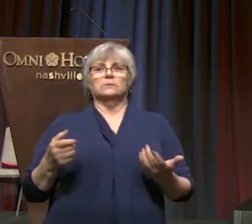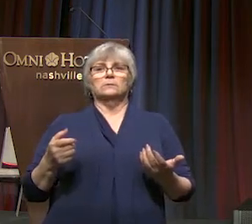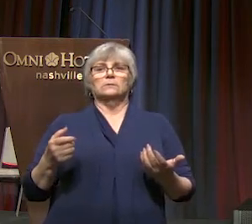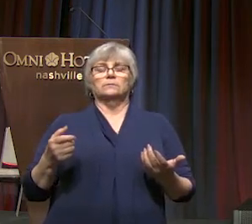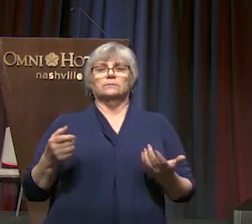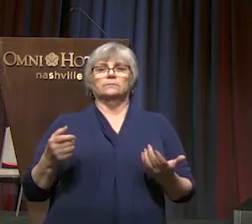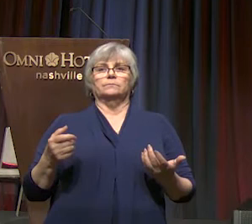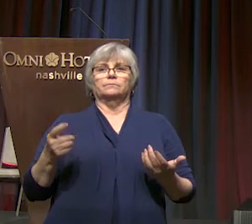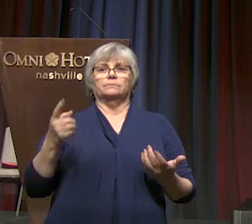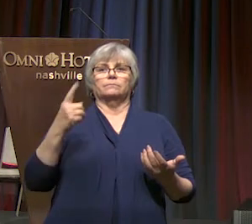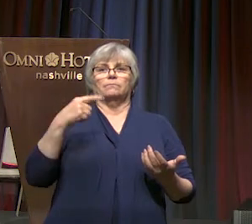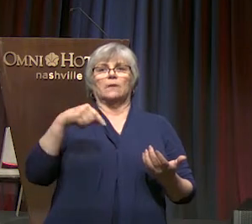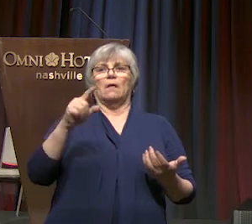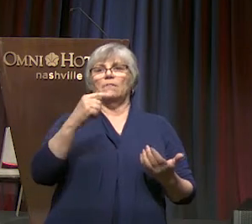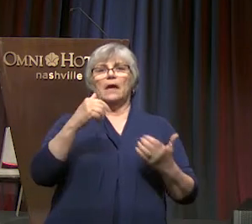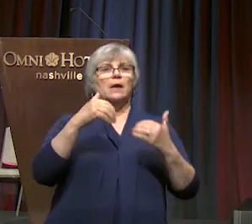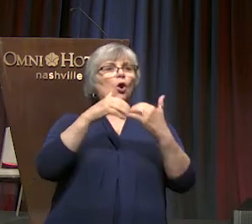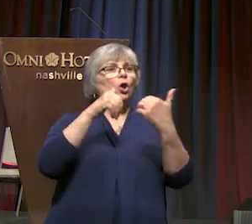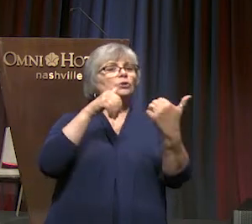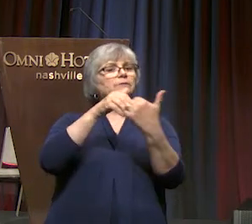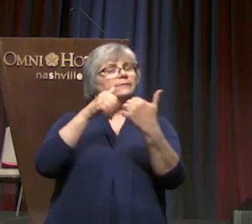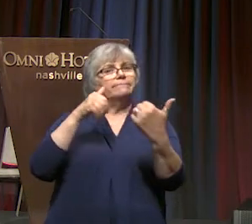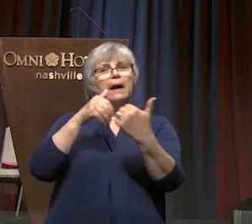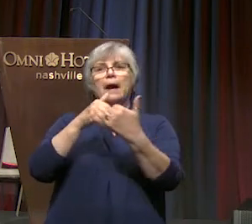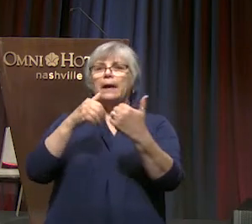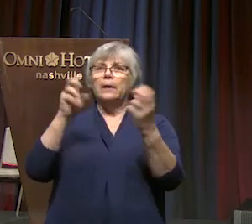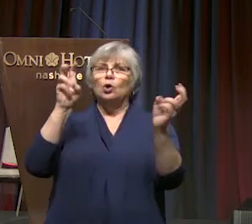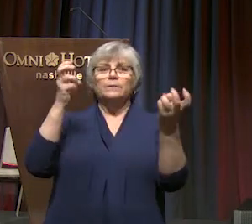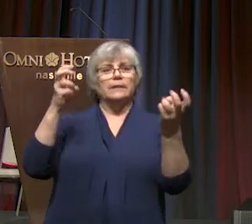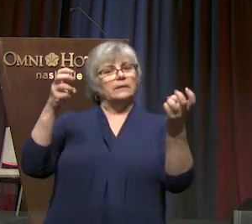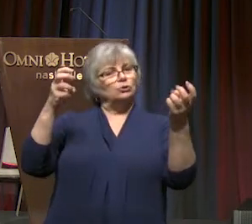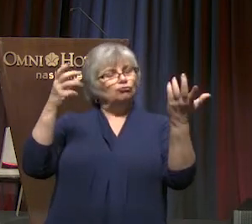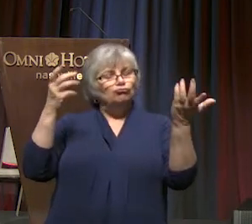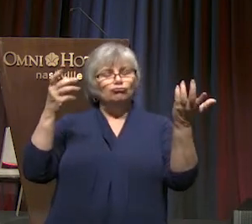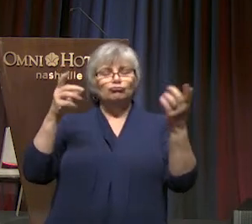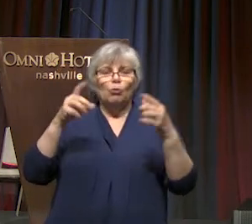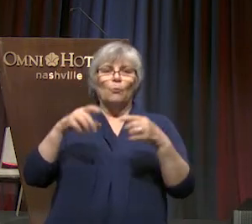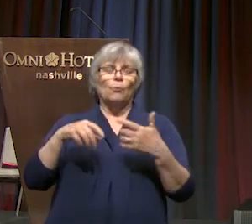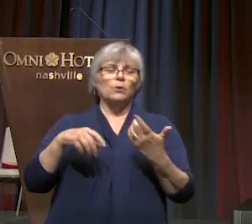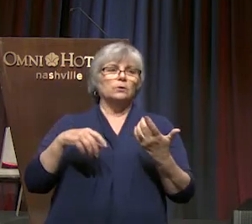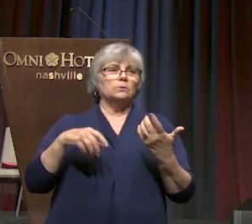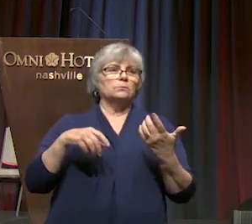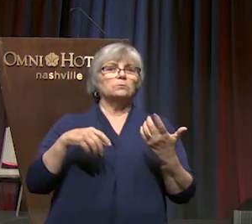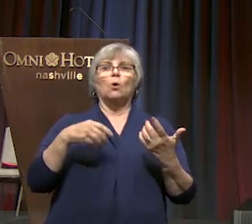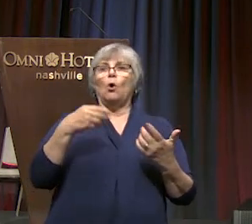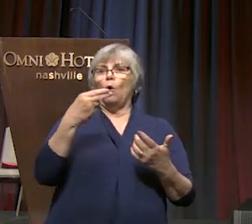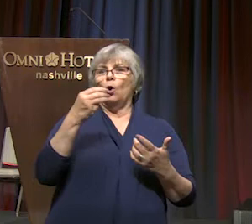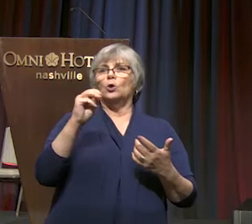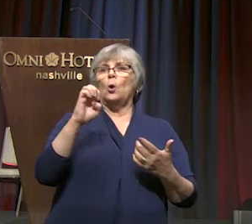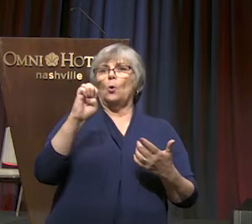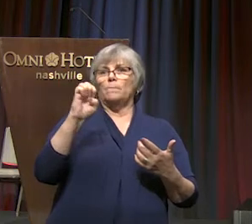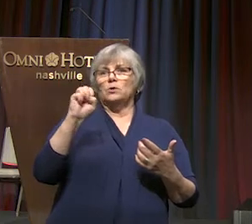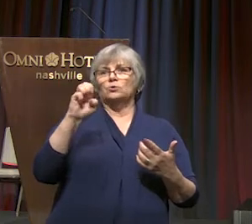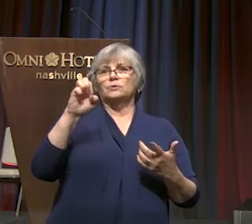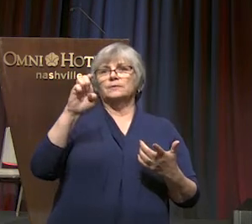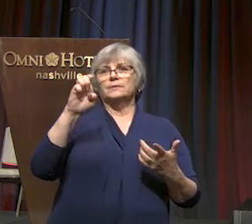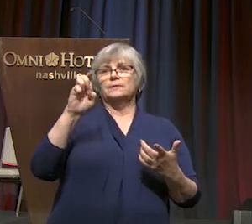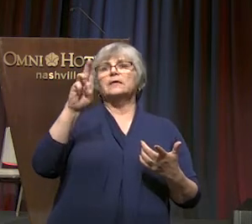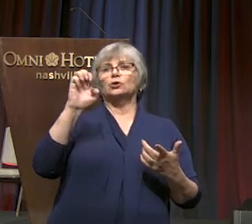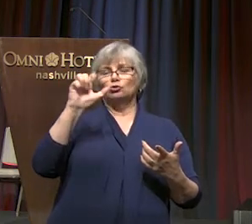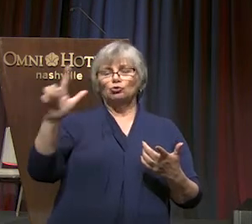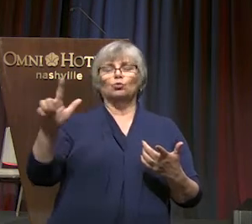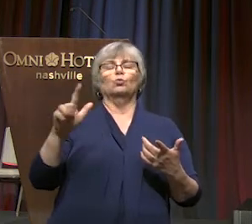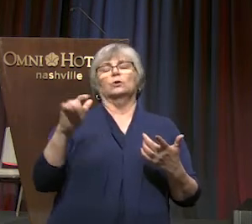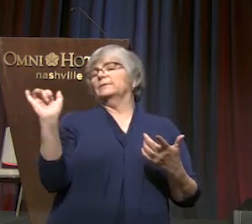They are as divided on the issue of homosexual praxis as is the General Conference,